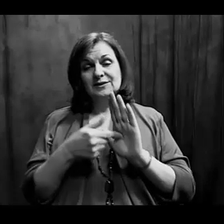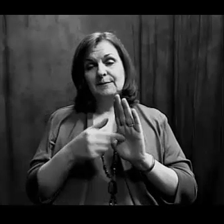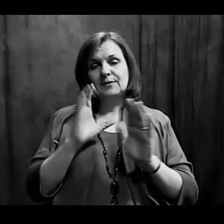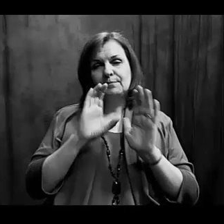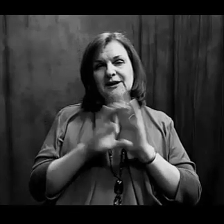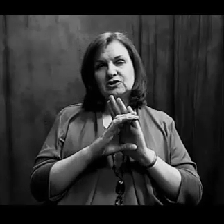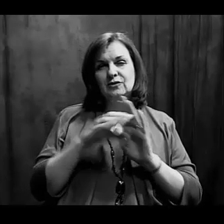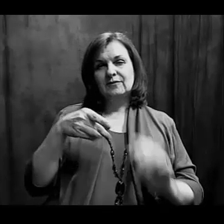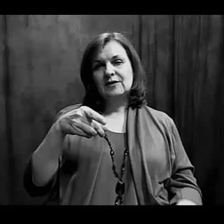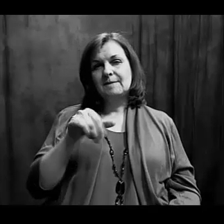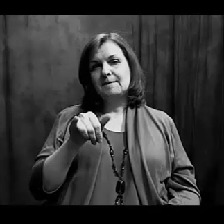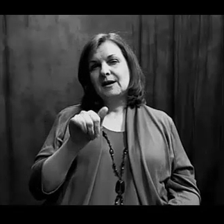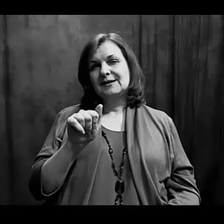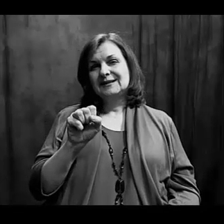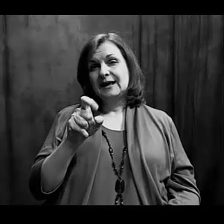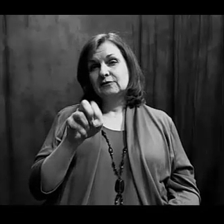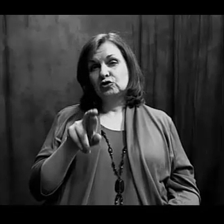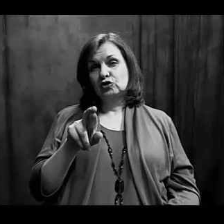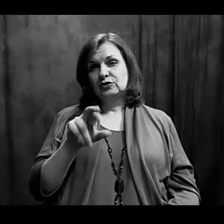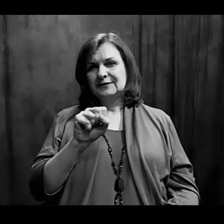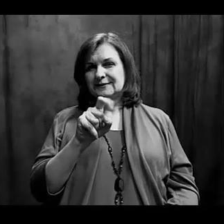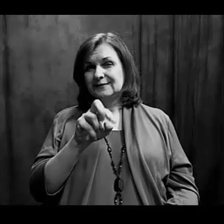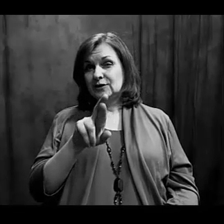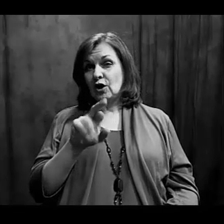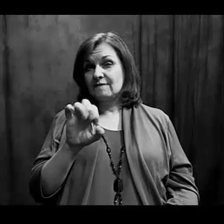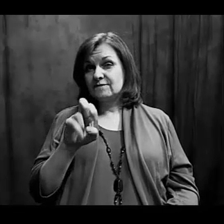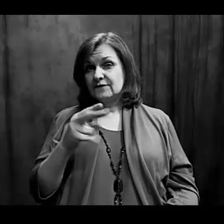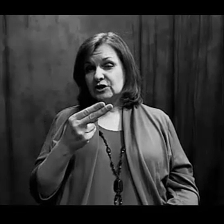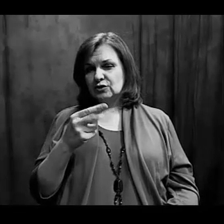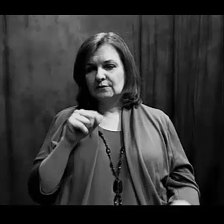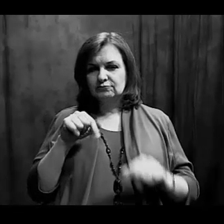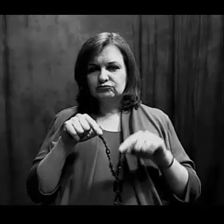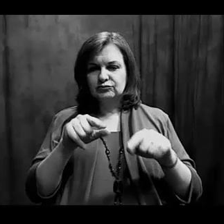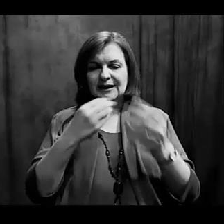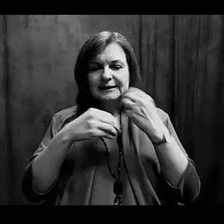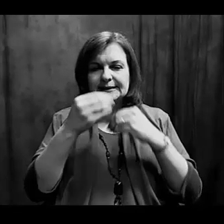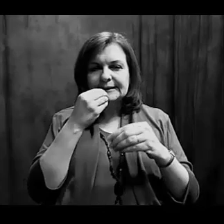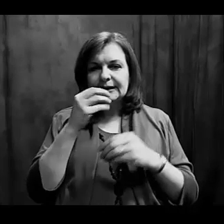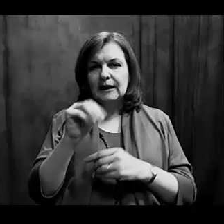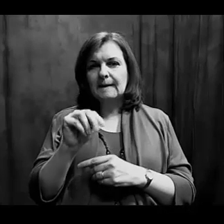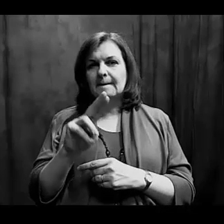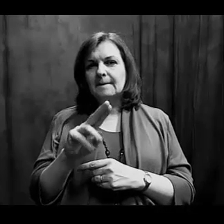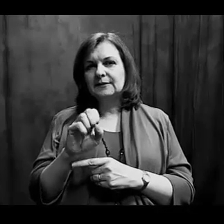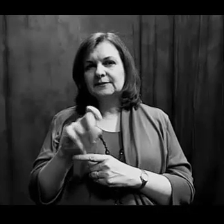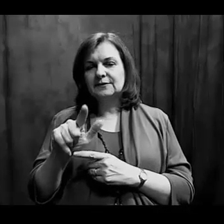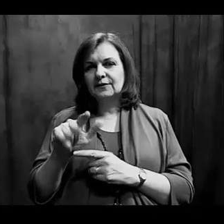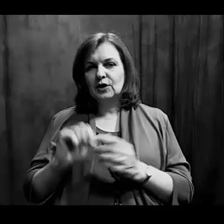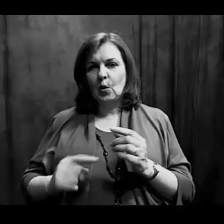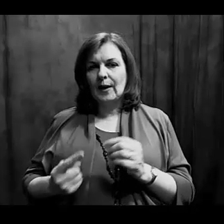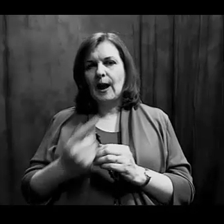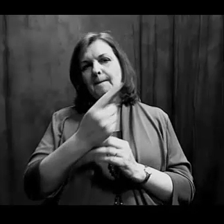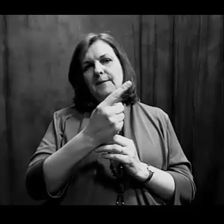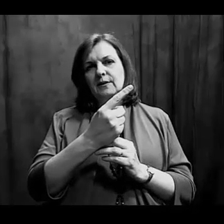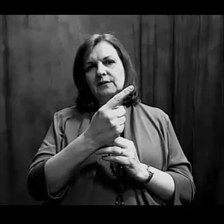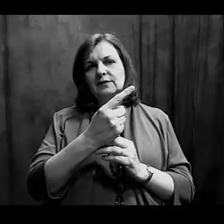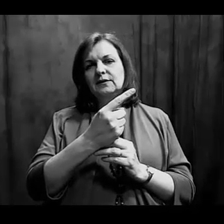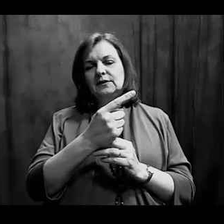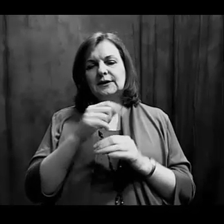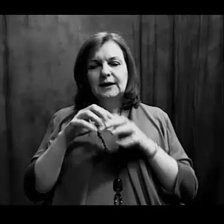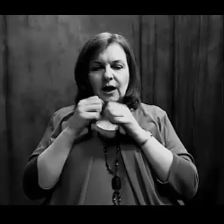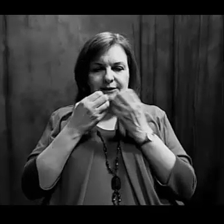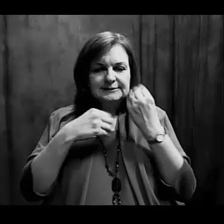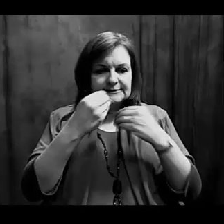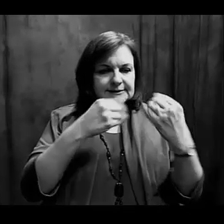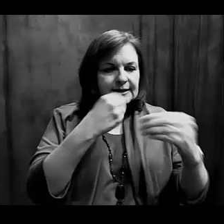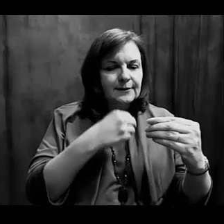in. Here are Pisaster. They're moving along, eating these mussels. So the Pisaster are actually moving